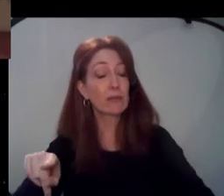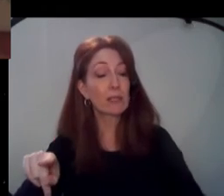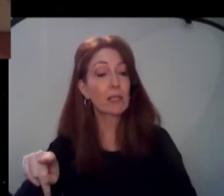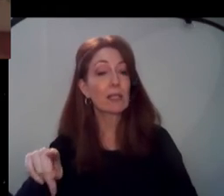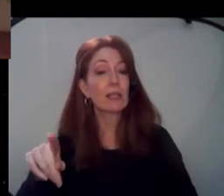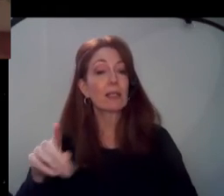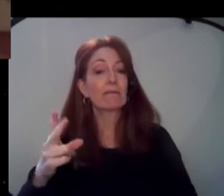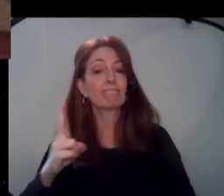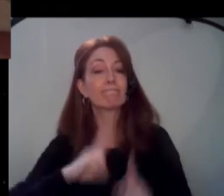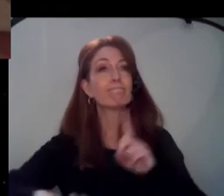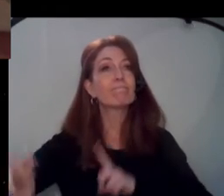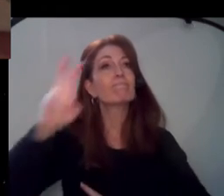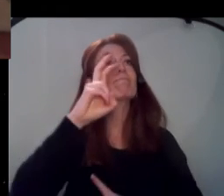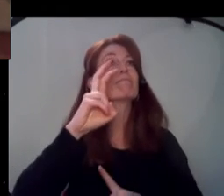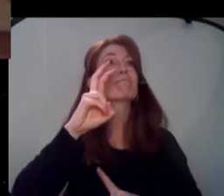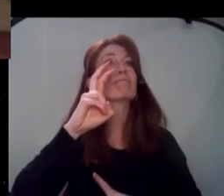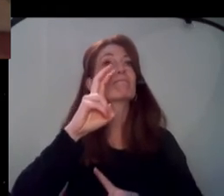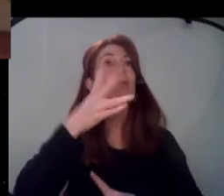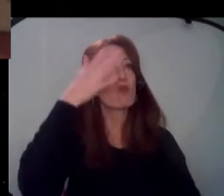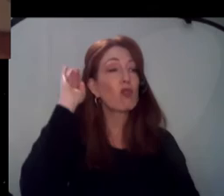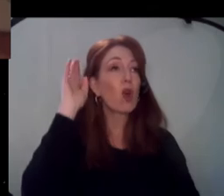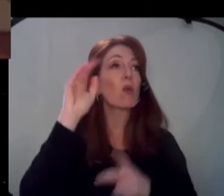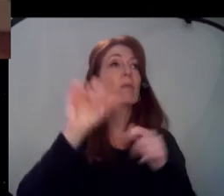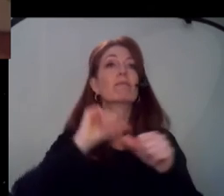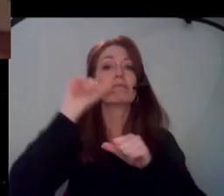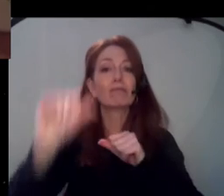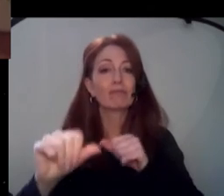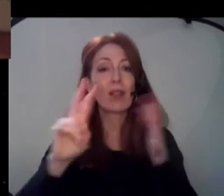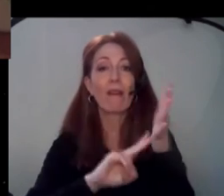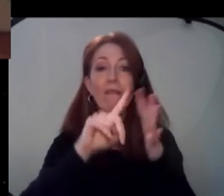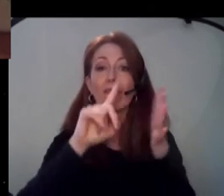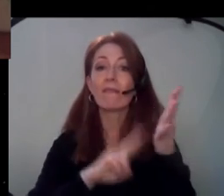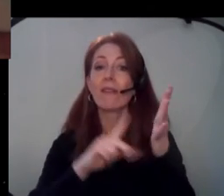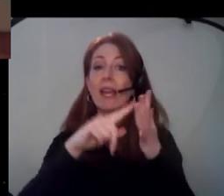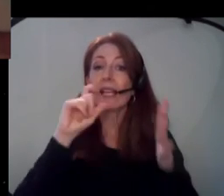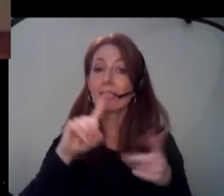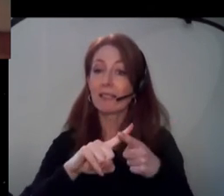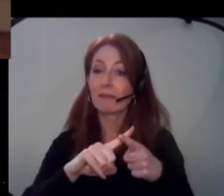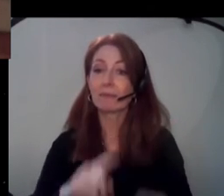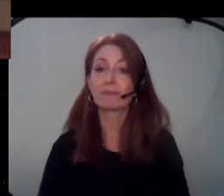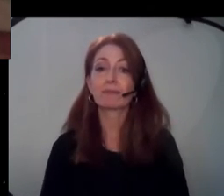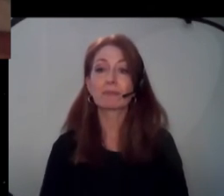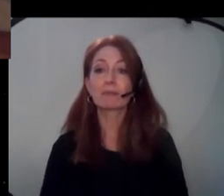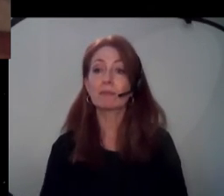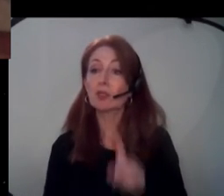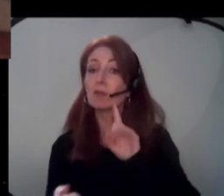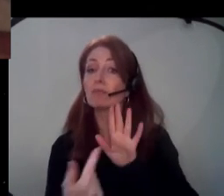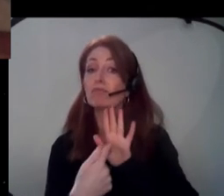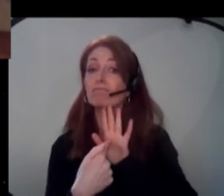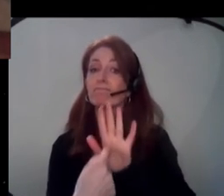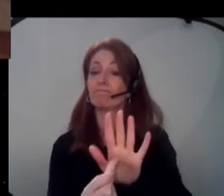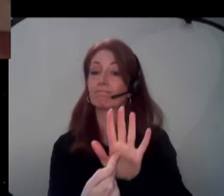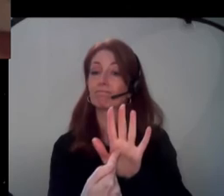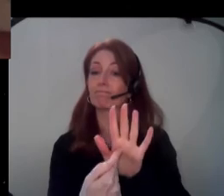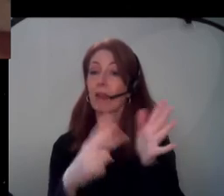Rome and then Venice in that next decade. And if we could pull up Venus and Cupid, I'd love to talk a bit